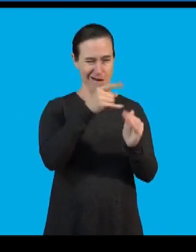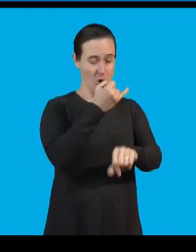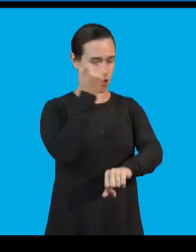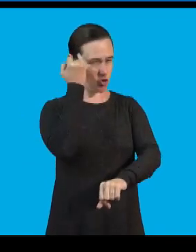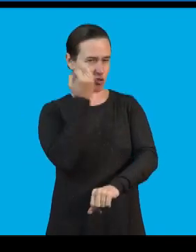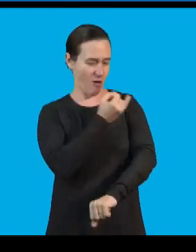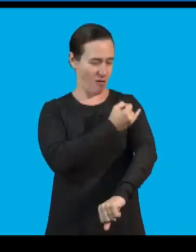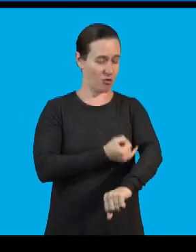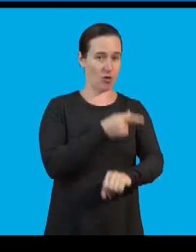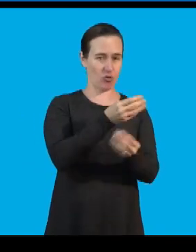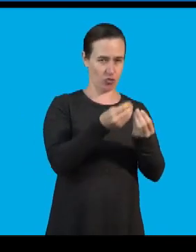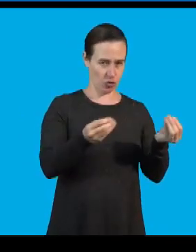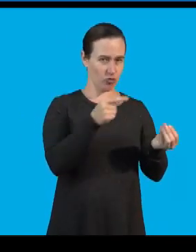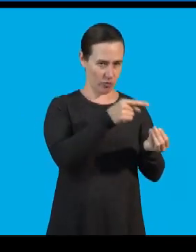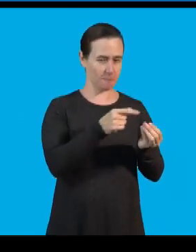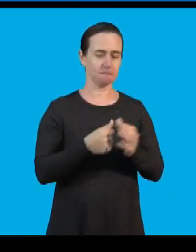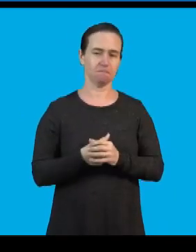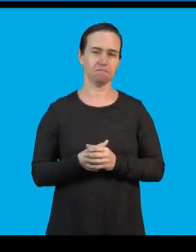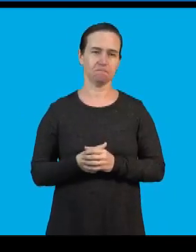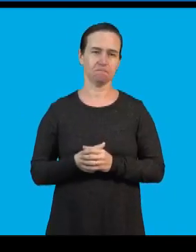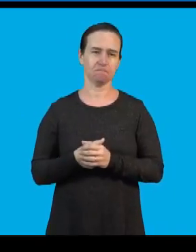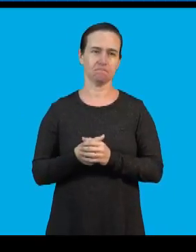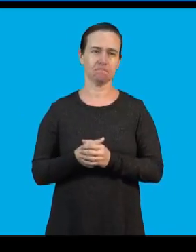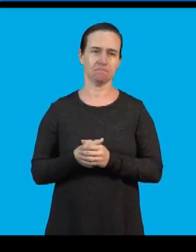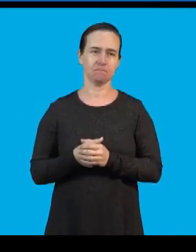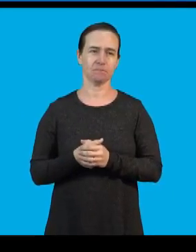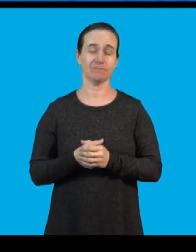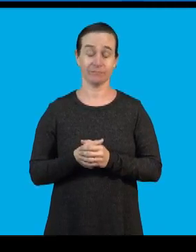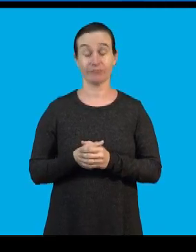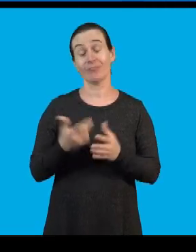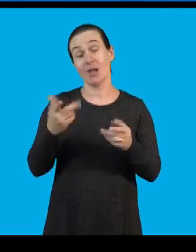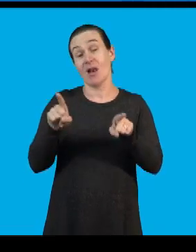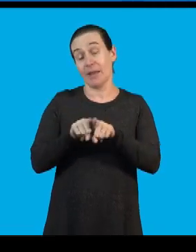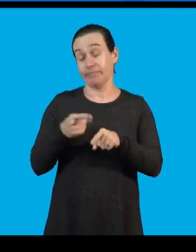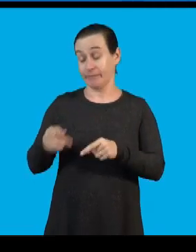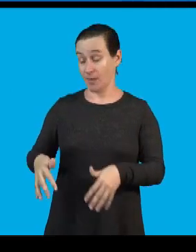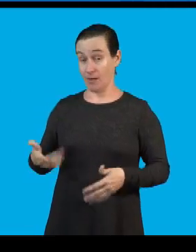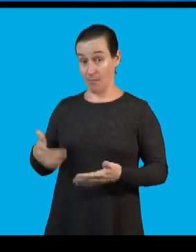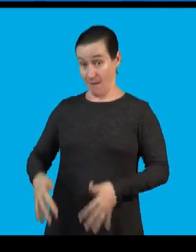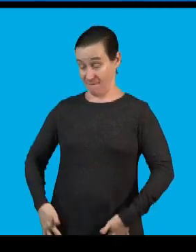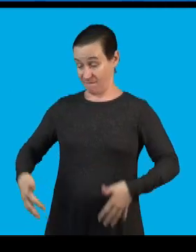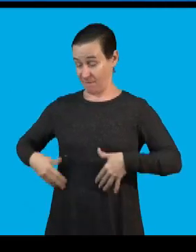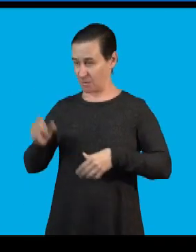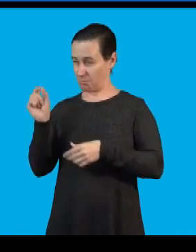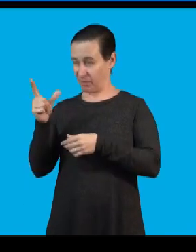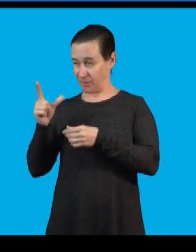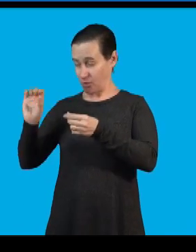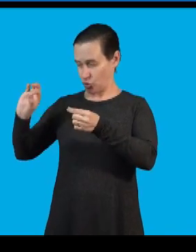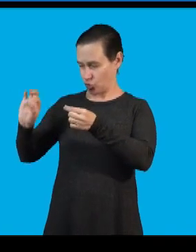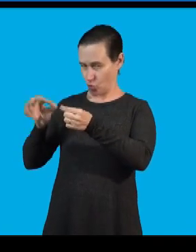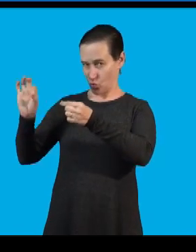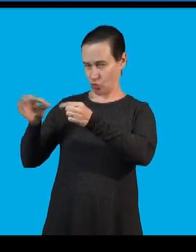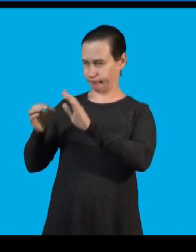to the scars that children carry. So when you look at your response, you will see when trousers